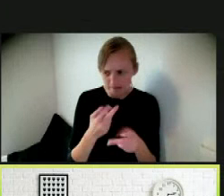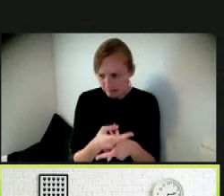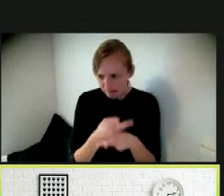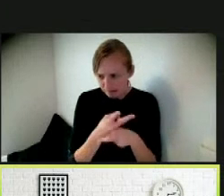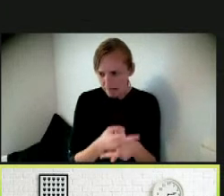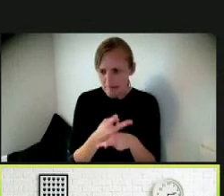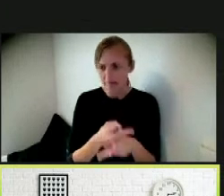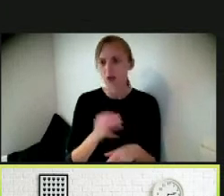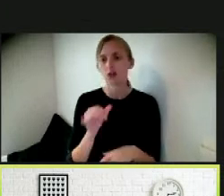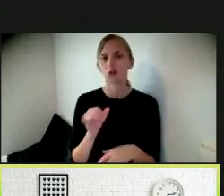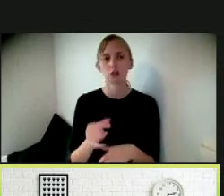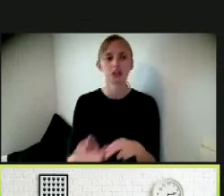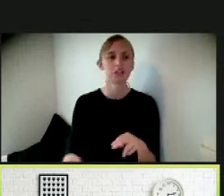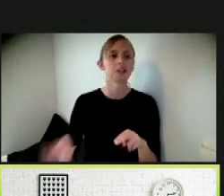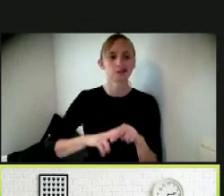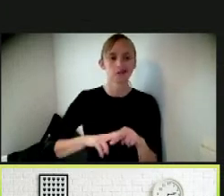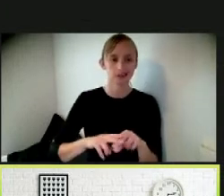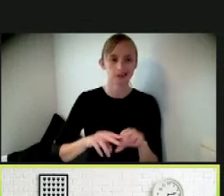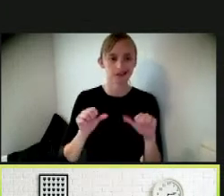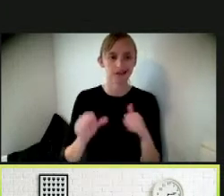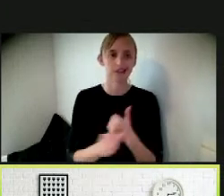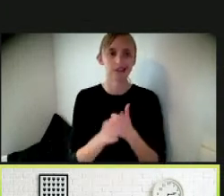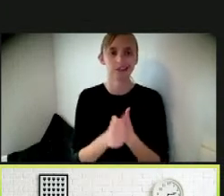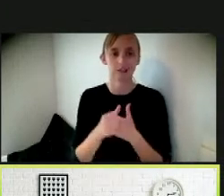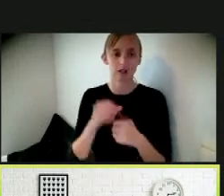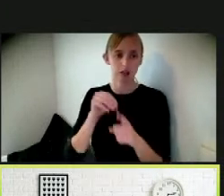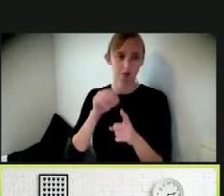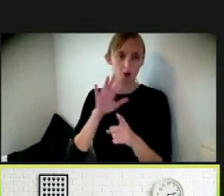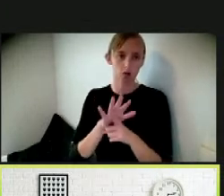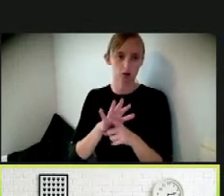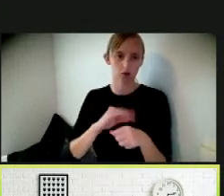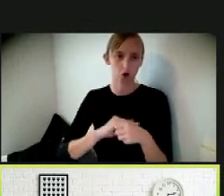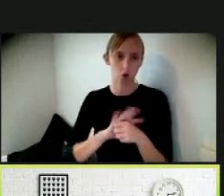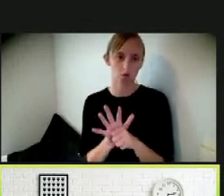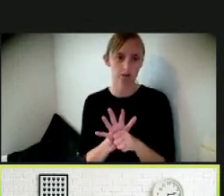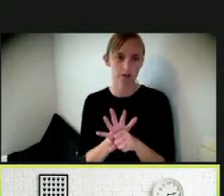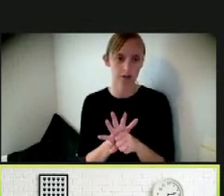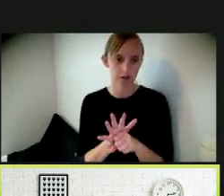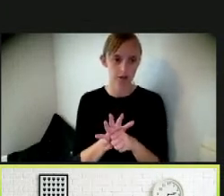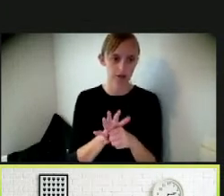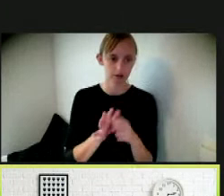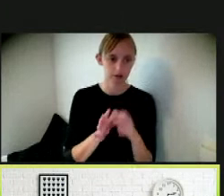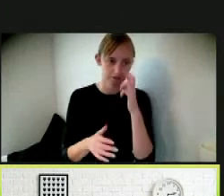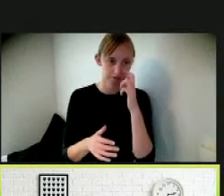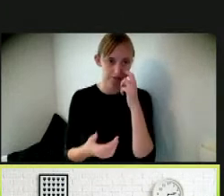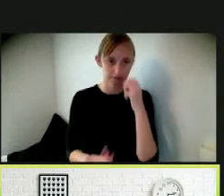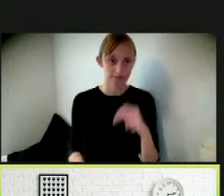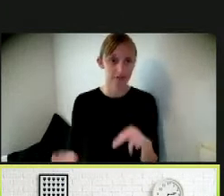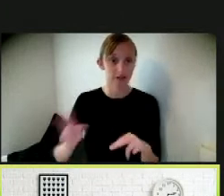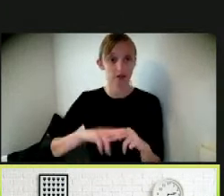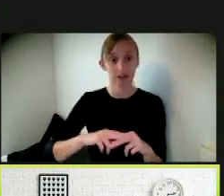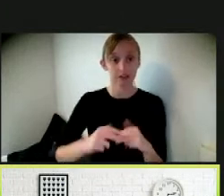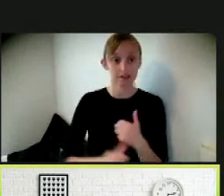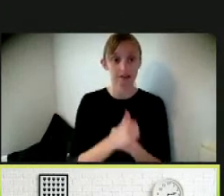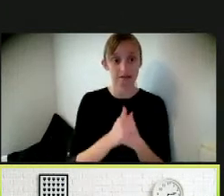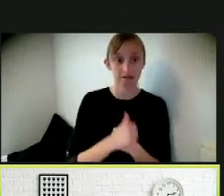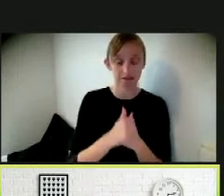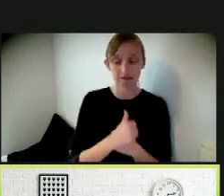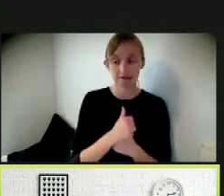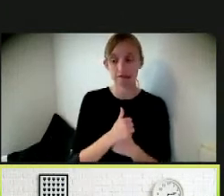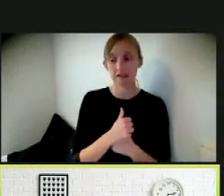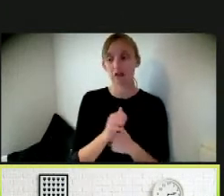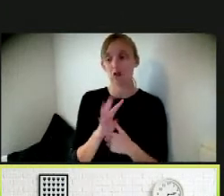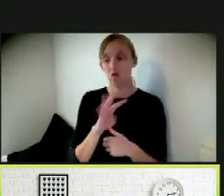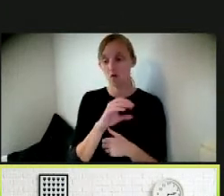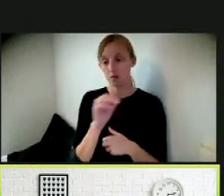risk of exposure of COVID-19. So with that increased risk, the CDC has recommended